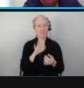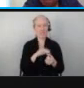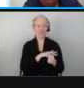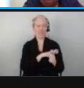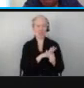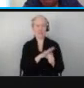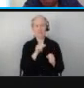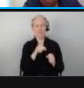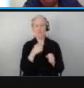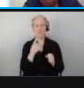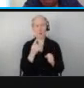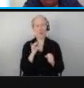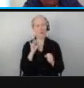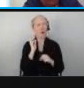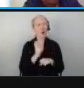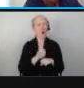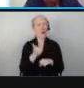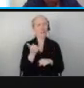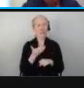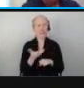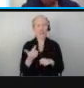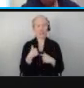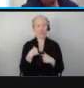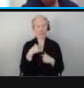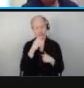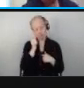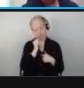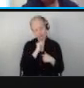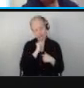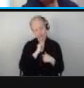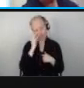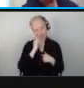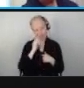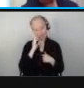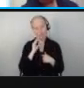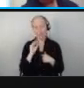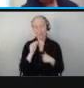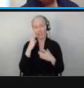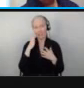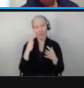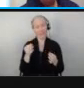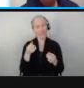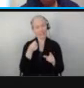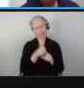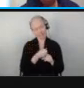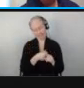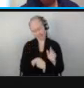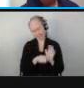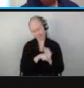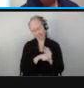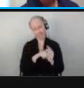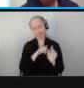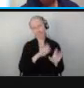ever had to do, and has certainly taken a big toll on the healthcare infrastructure.